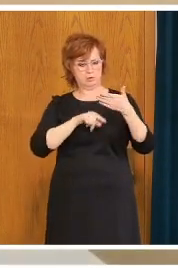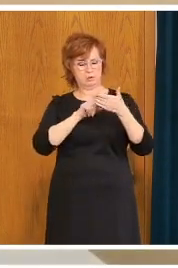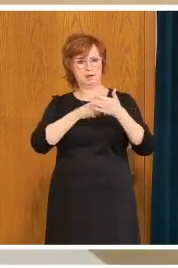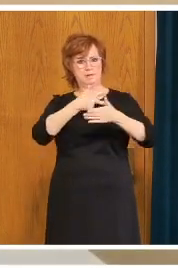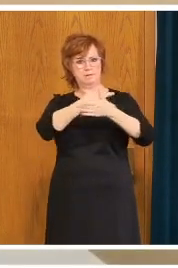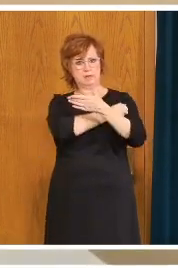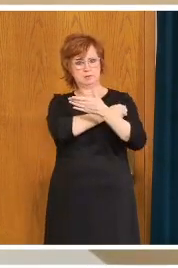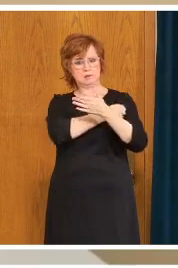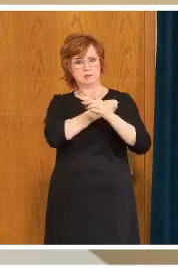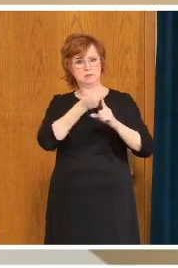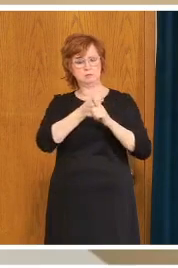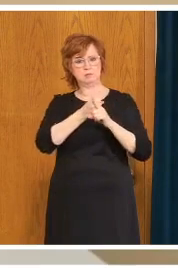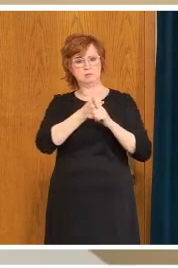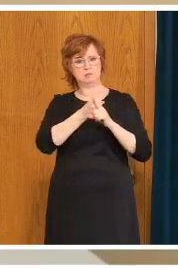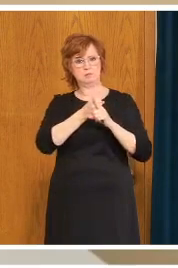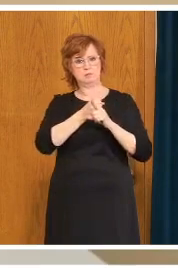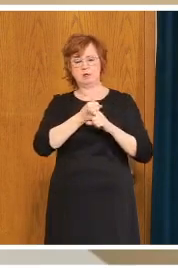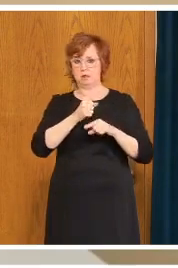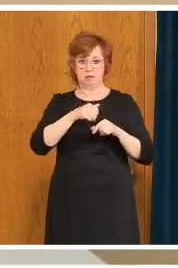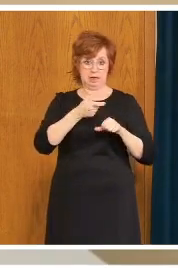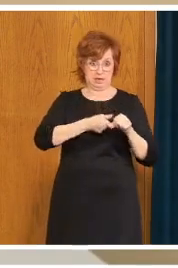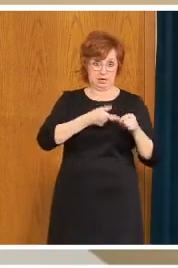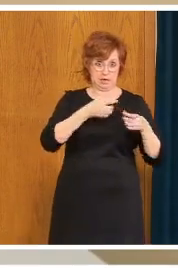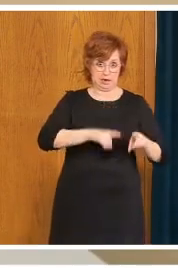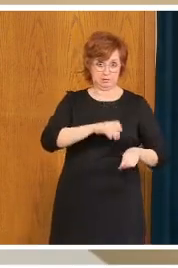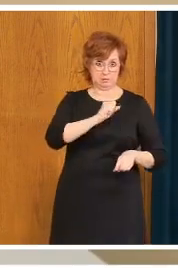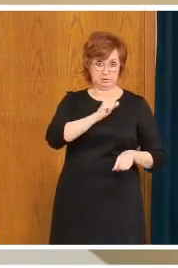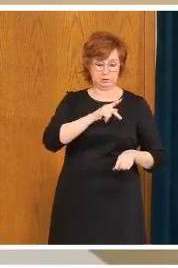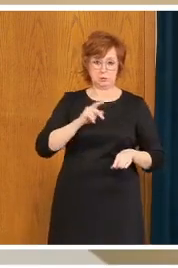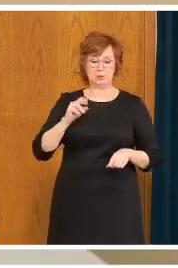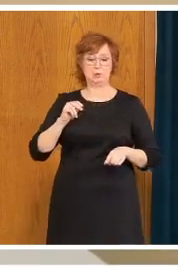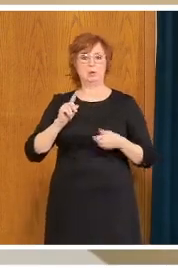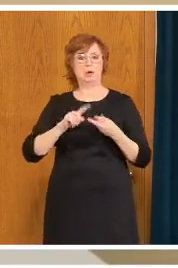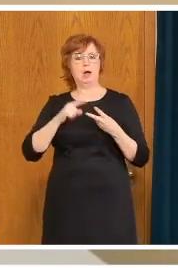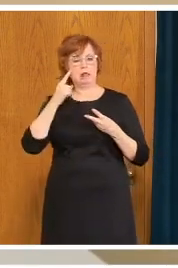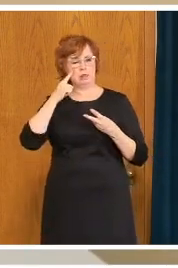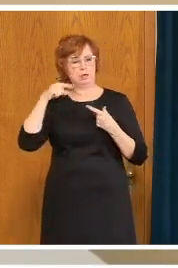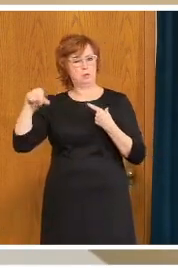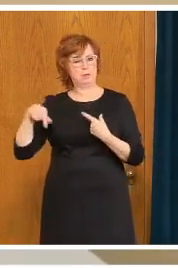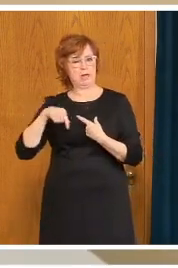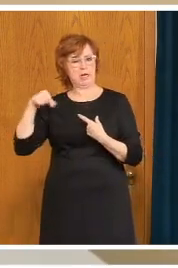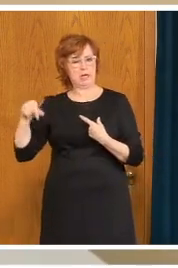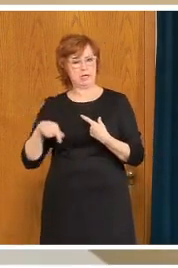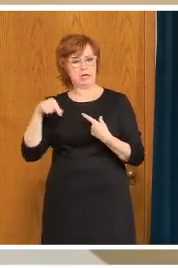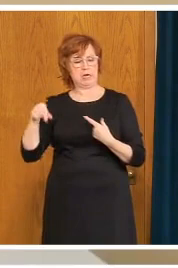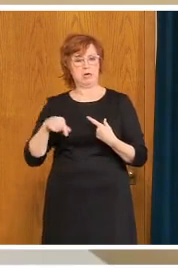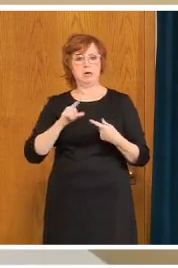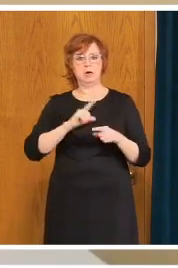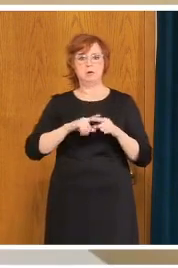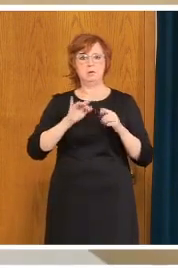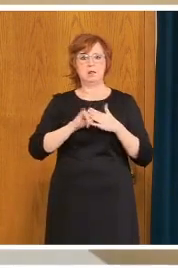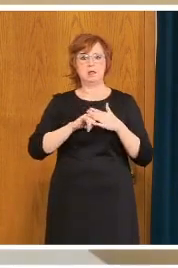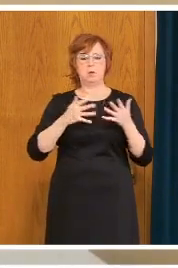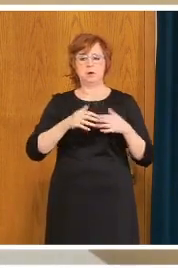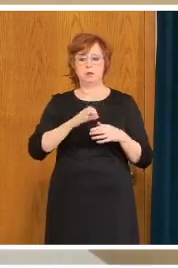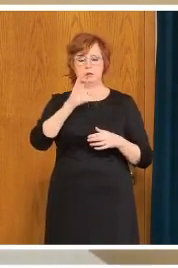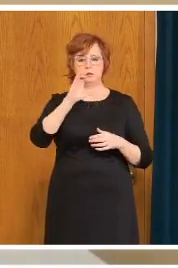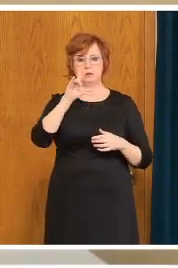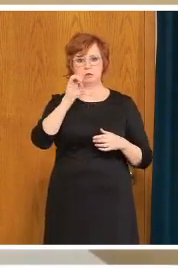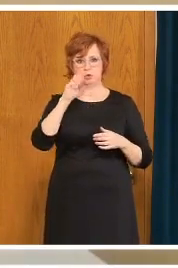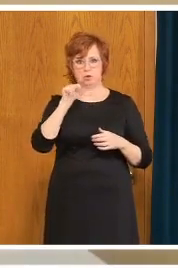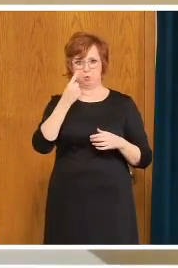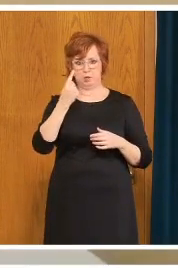event in Canada, not in Saskatchewan. I understand it was in Quebec, reported by Quebec. So all the protocols that we have to